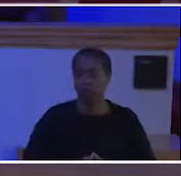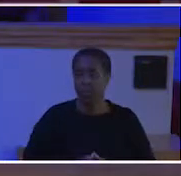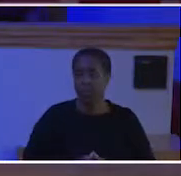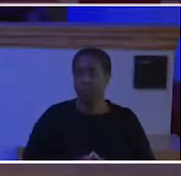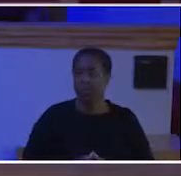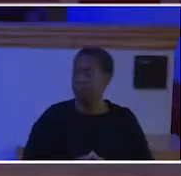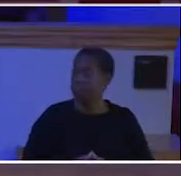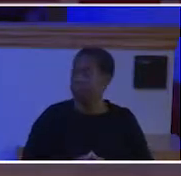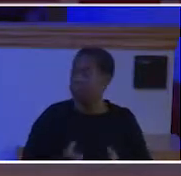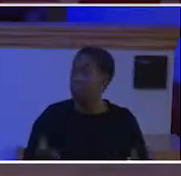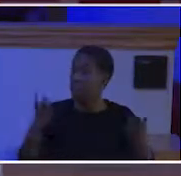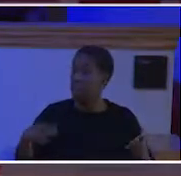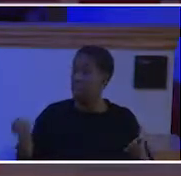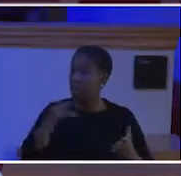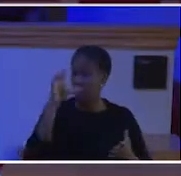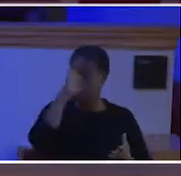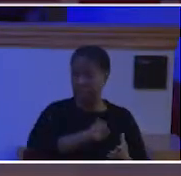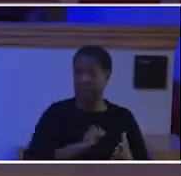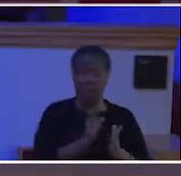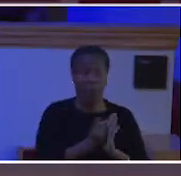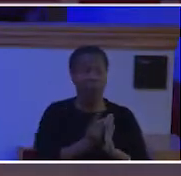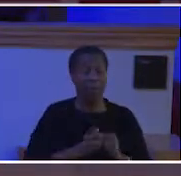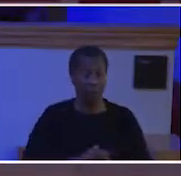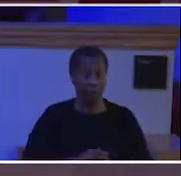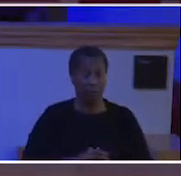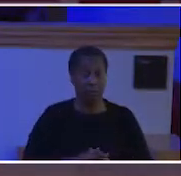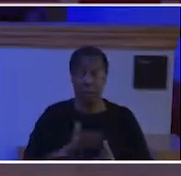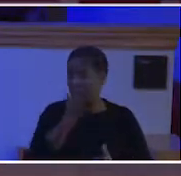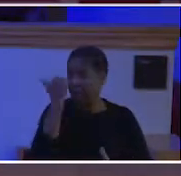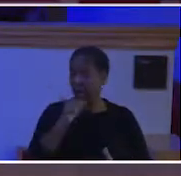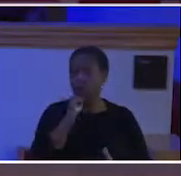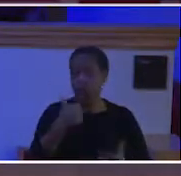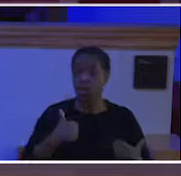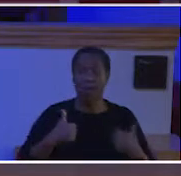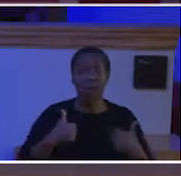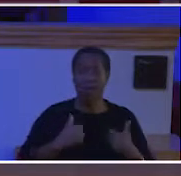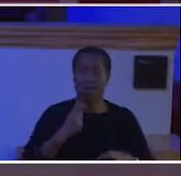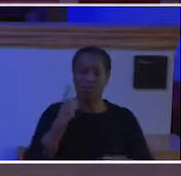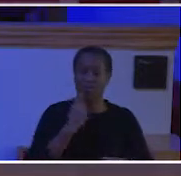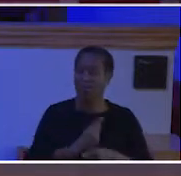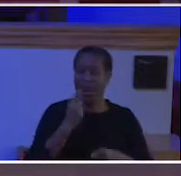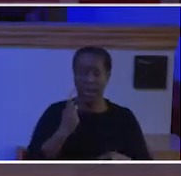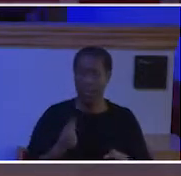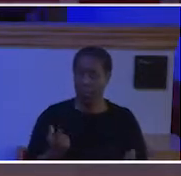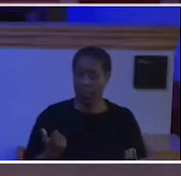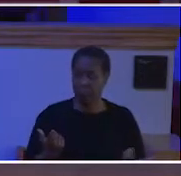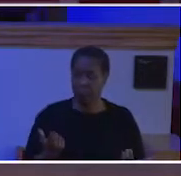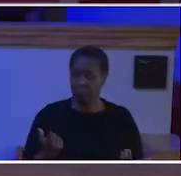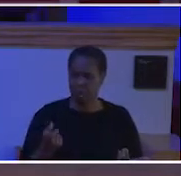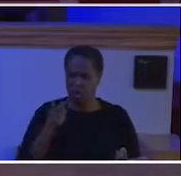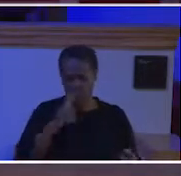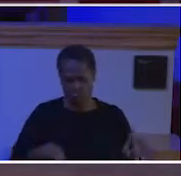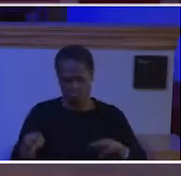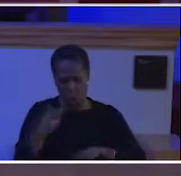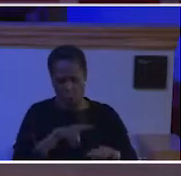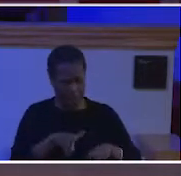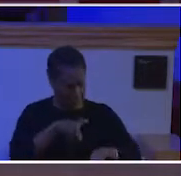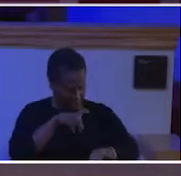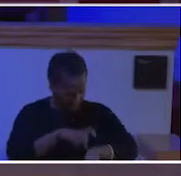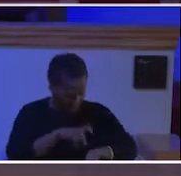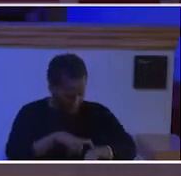Many of us miss the moment because we don't have the right frameworks of reference. We're looking at